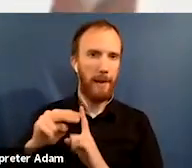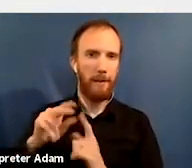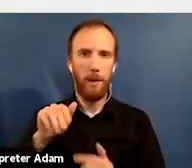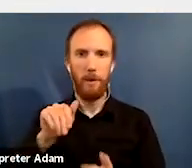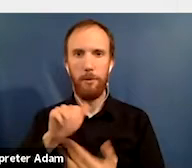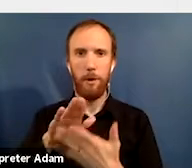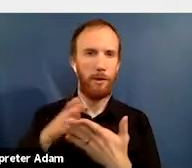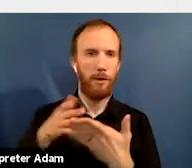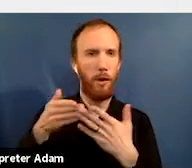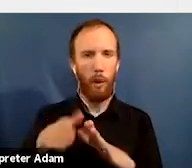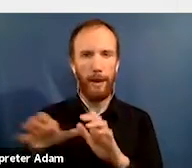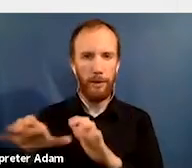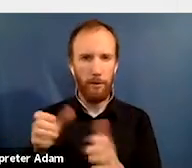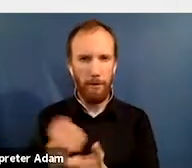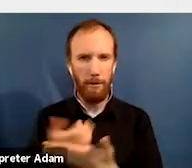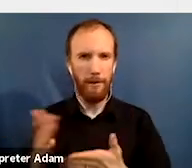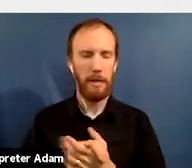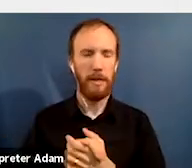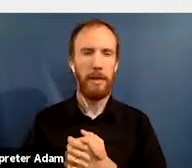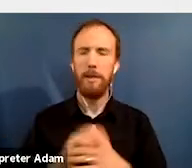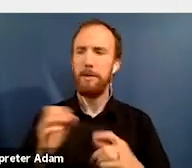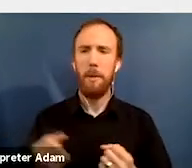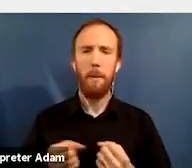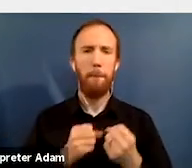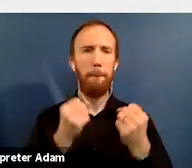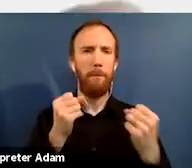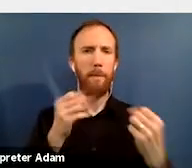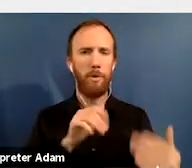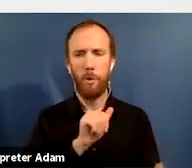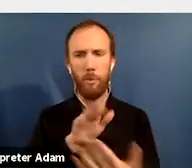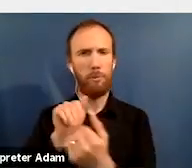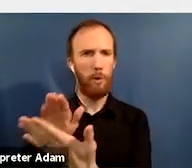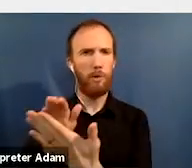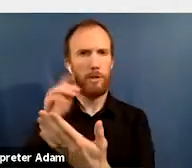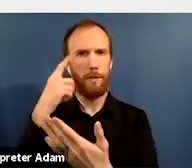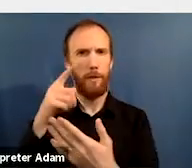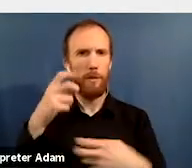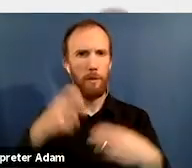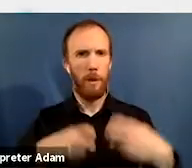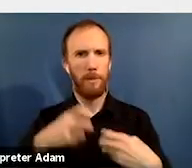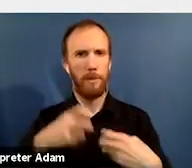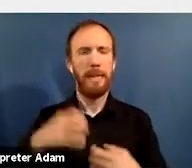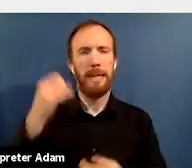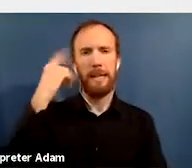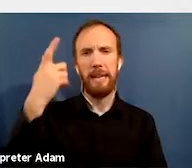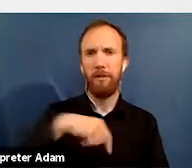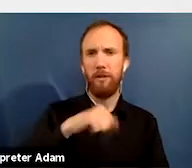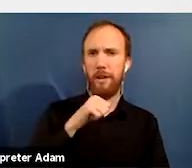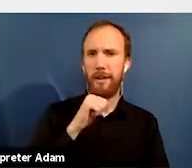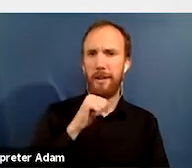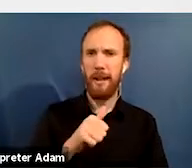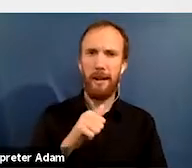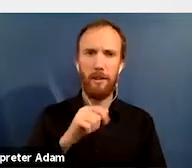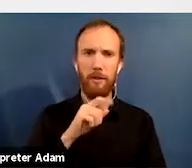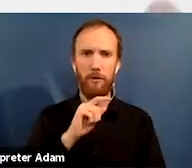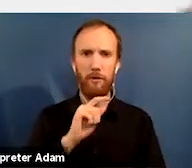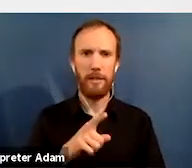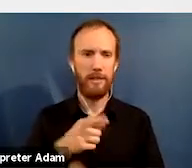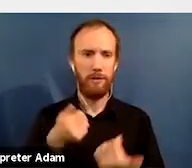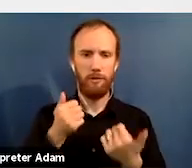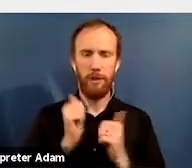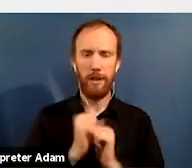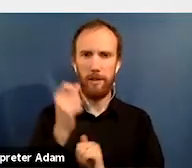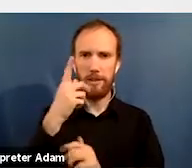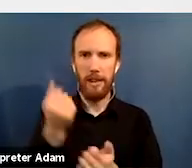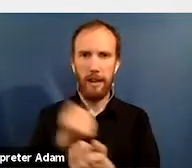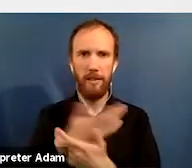There are multiple ways that we can approach problems. And if we're not, trying to tackle it from multiple different angles, I sort of